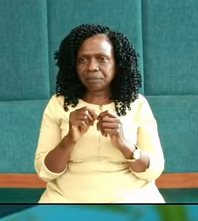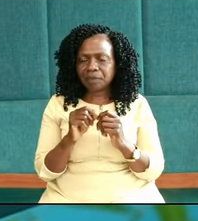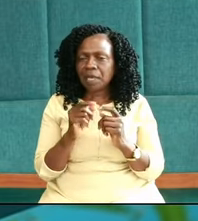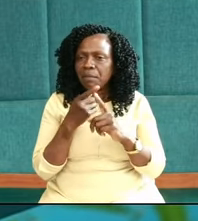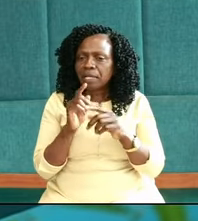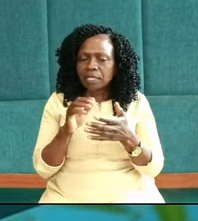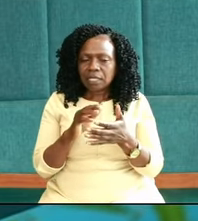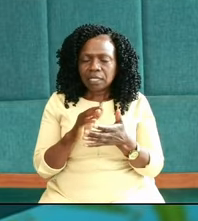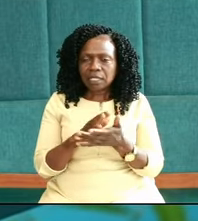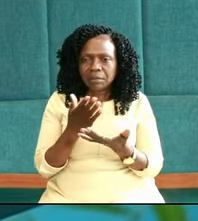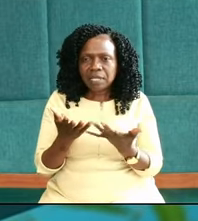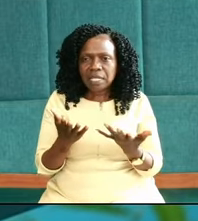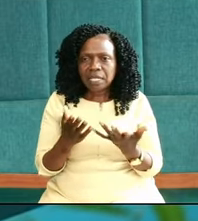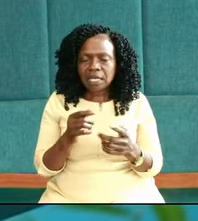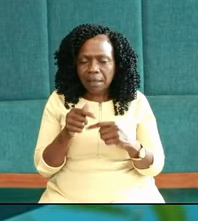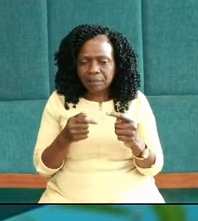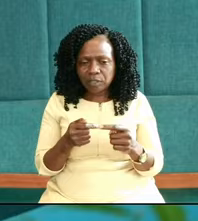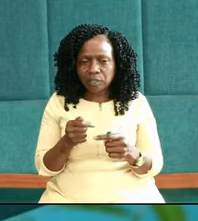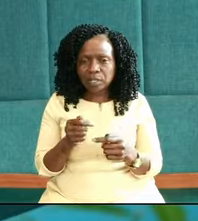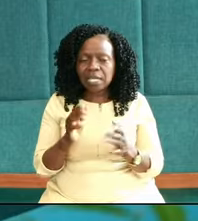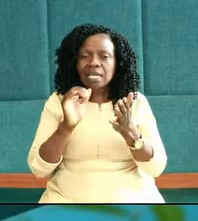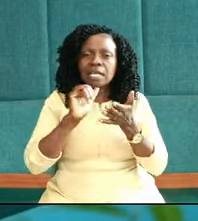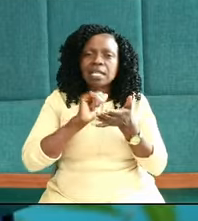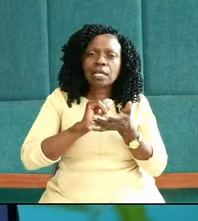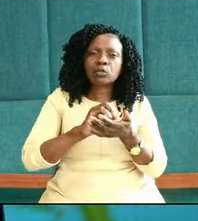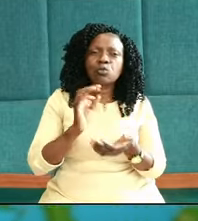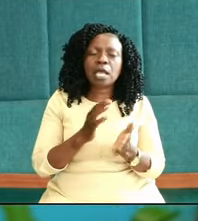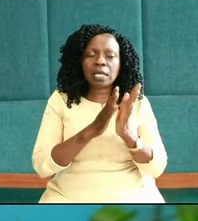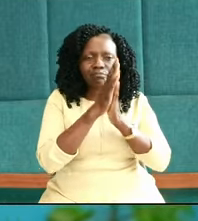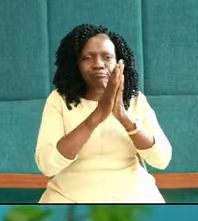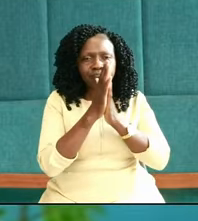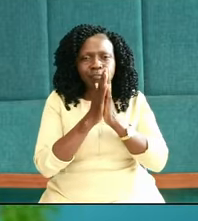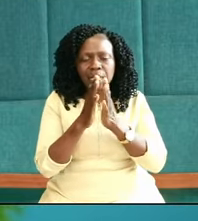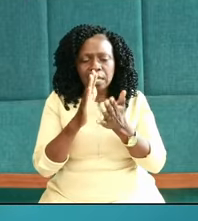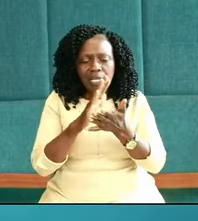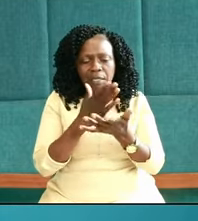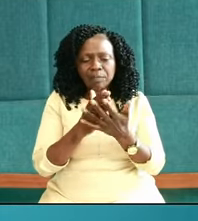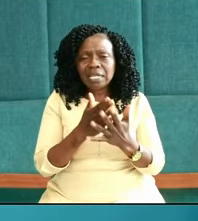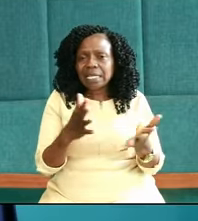expected something greater. But how comes